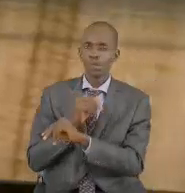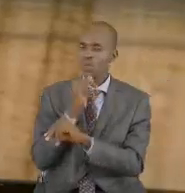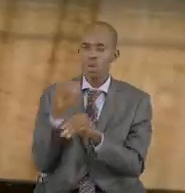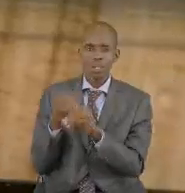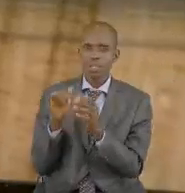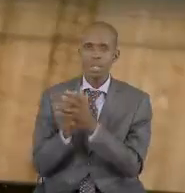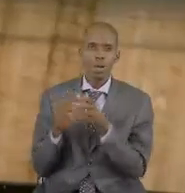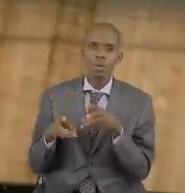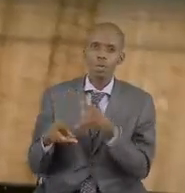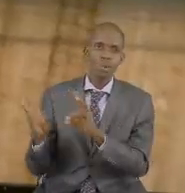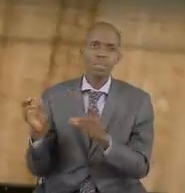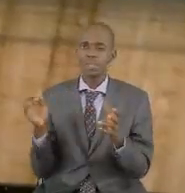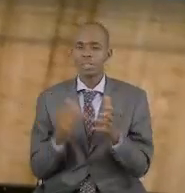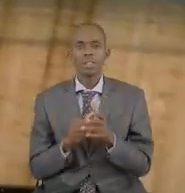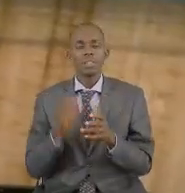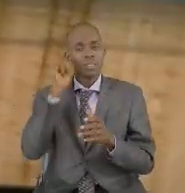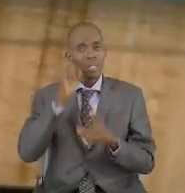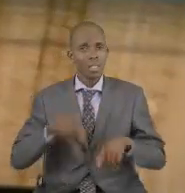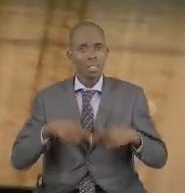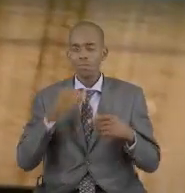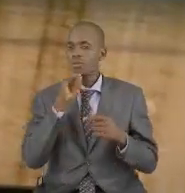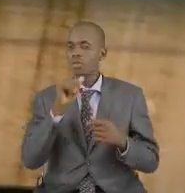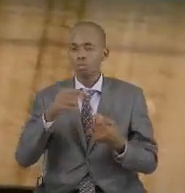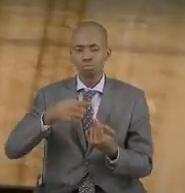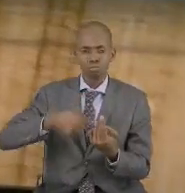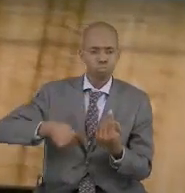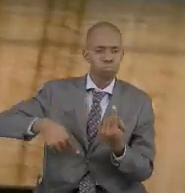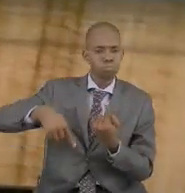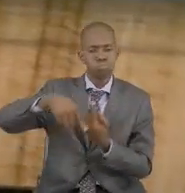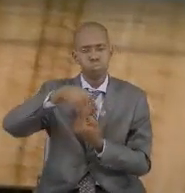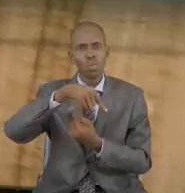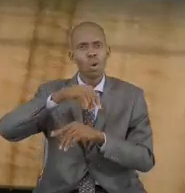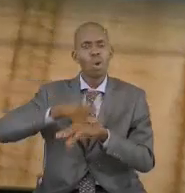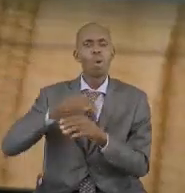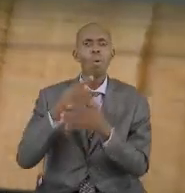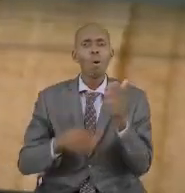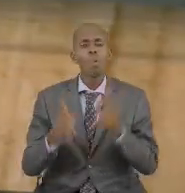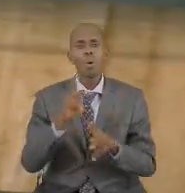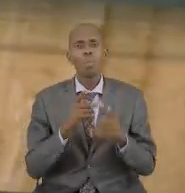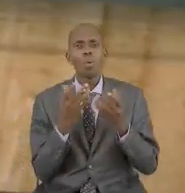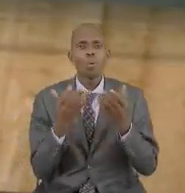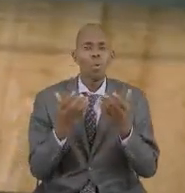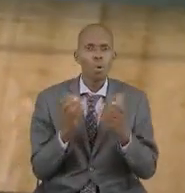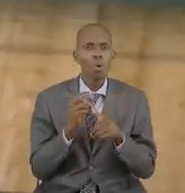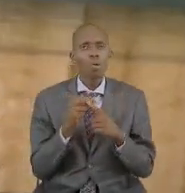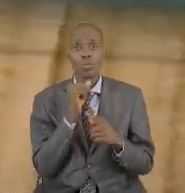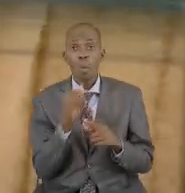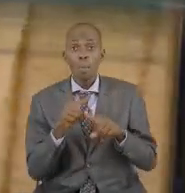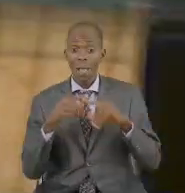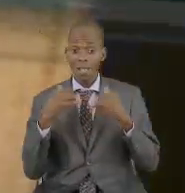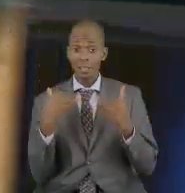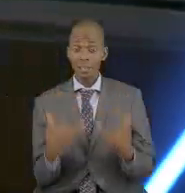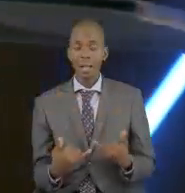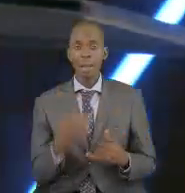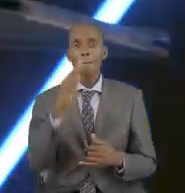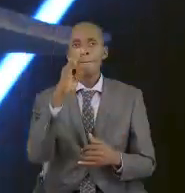kind of rotating around what people wanted, what people did not want, by revelation. And